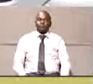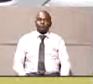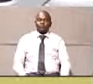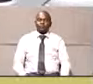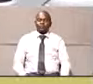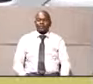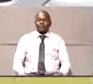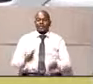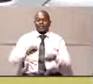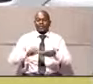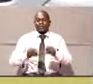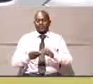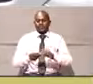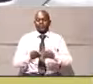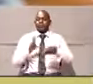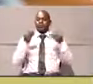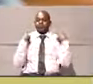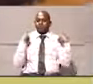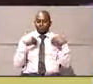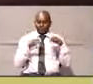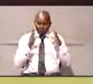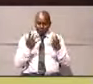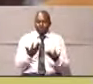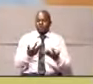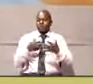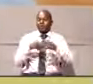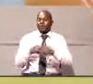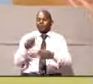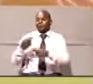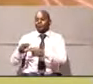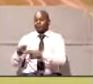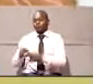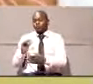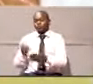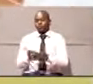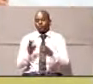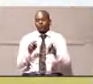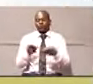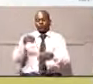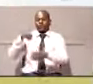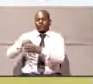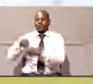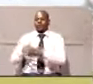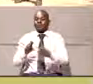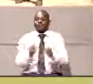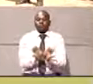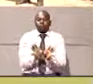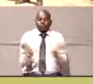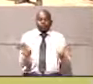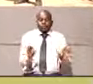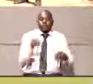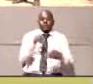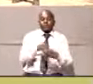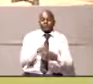The stakeholder-led exercise gears at merging and renaming polling stations, splitting polling stations with voters higher